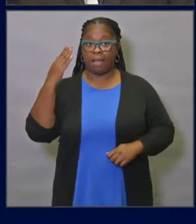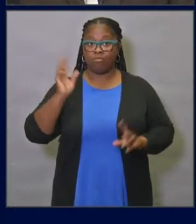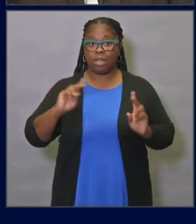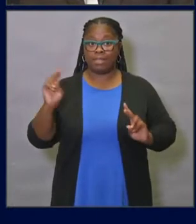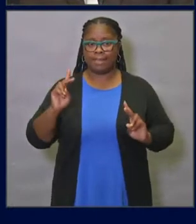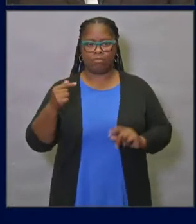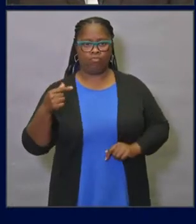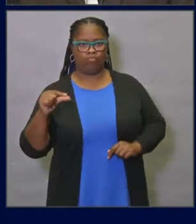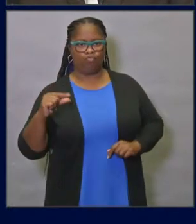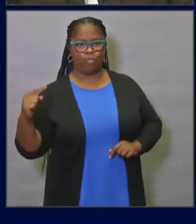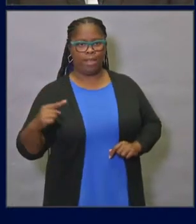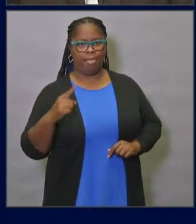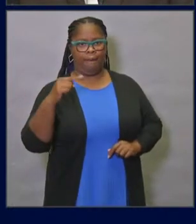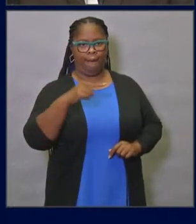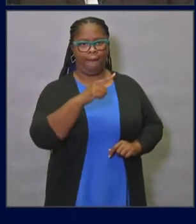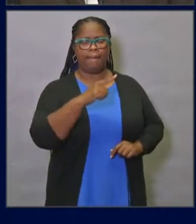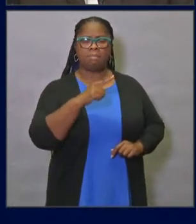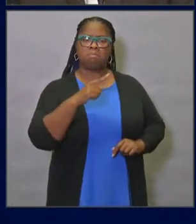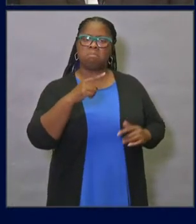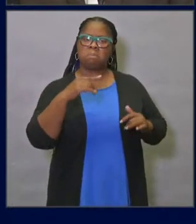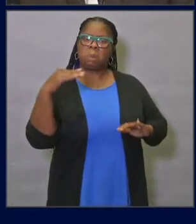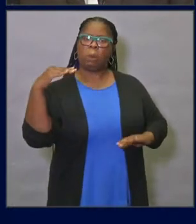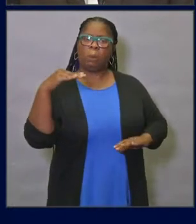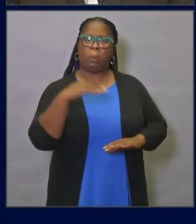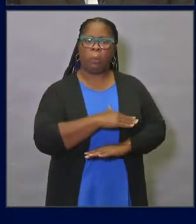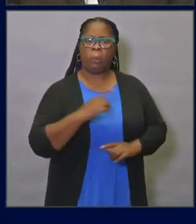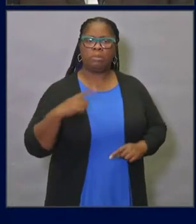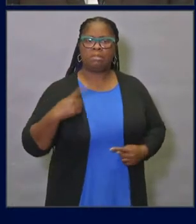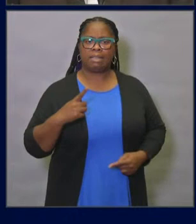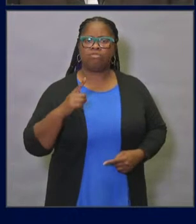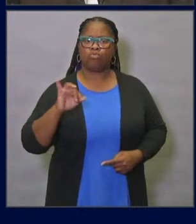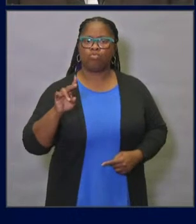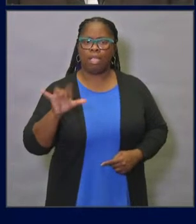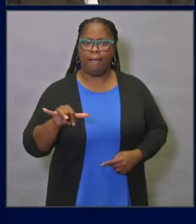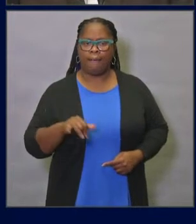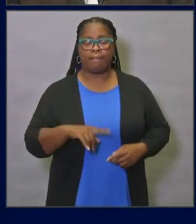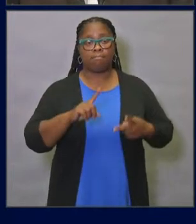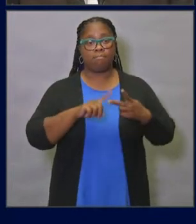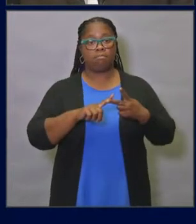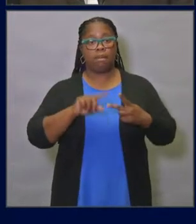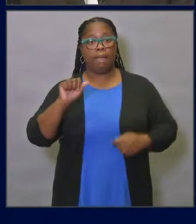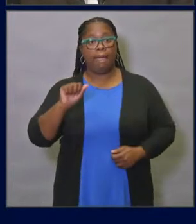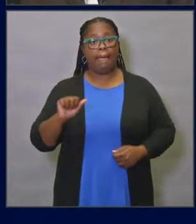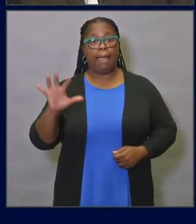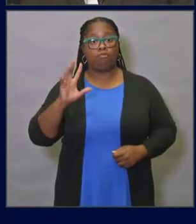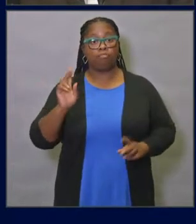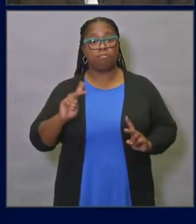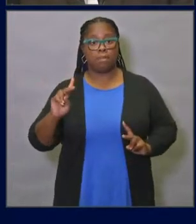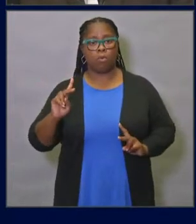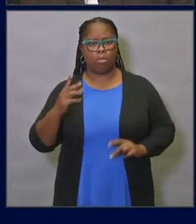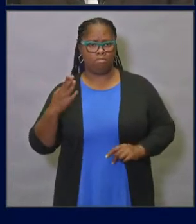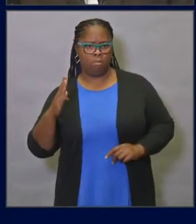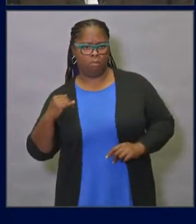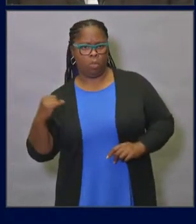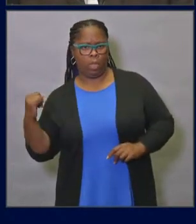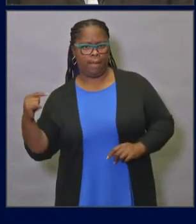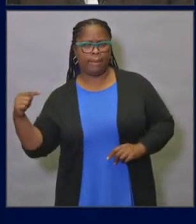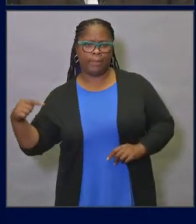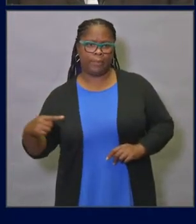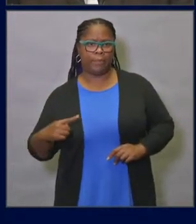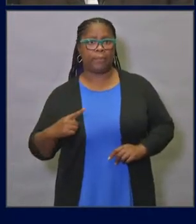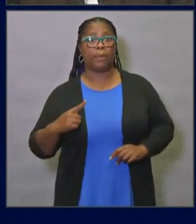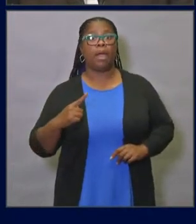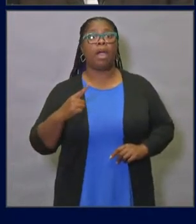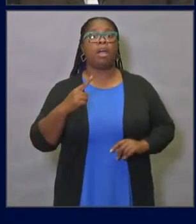line, declining steadily since mid-July. Asian residents, shown in the blue line, increased slightly in July and early August,